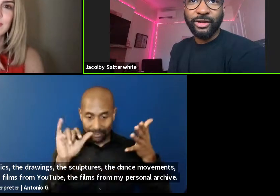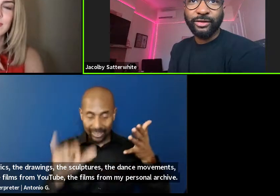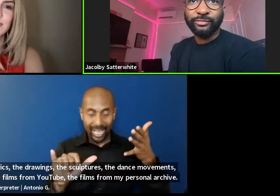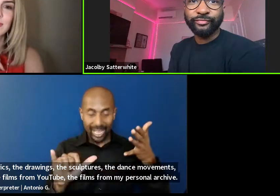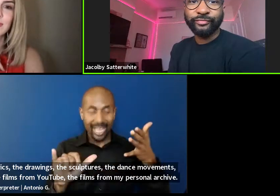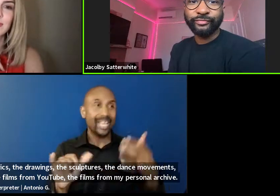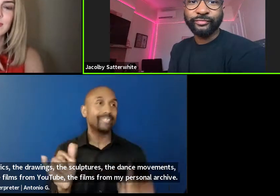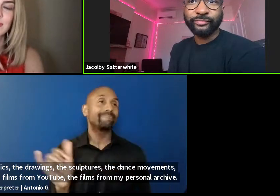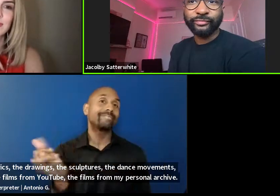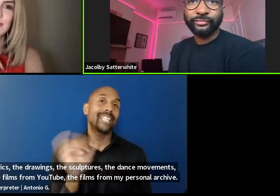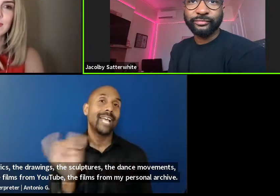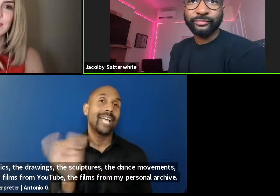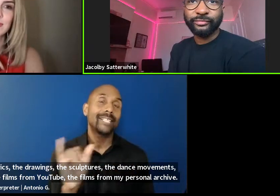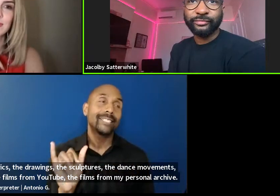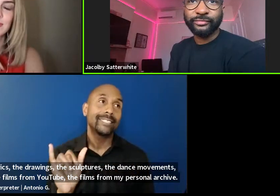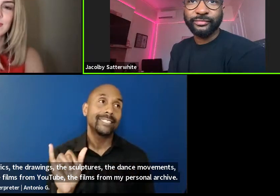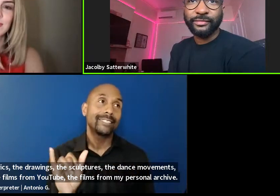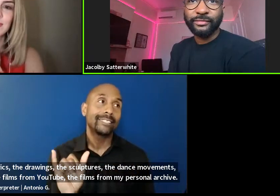you know,